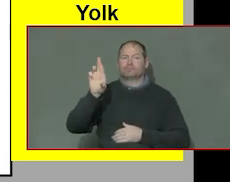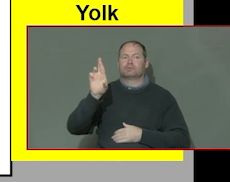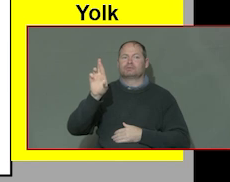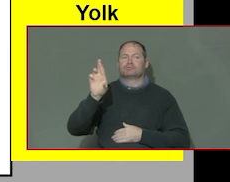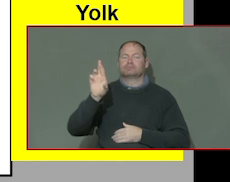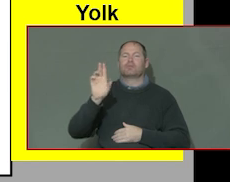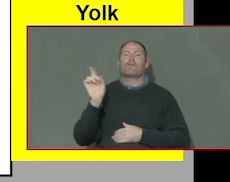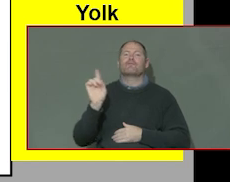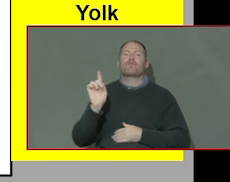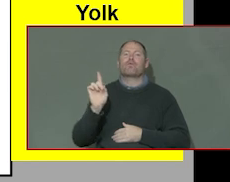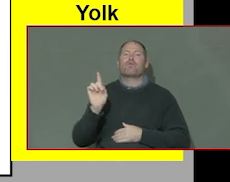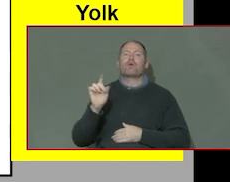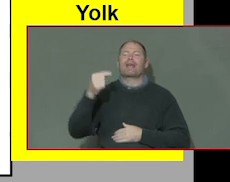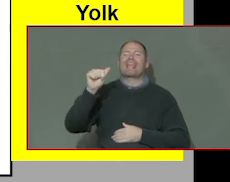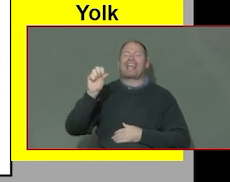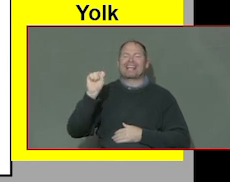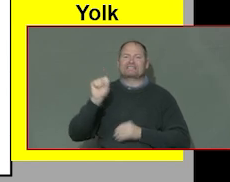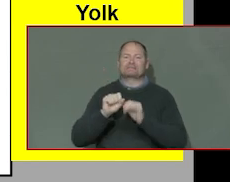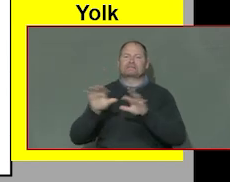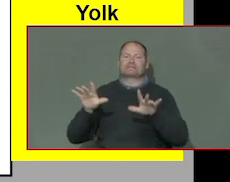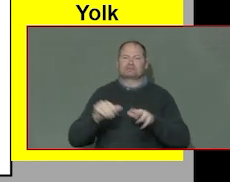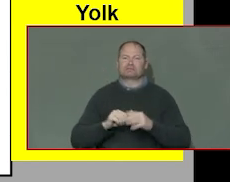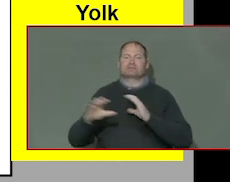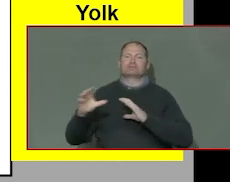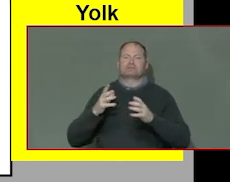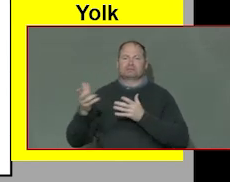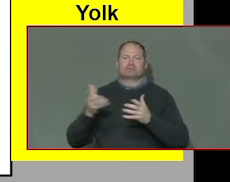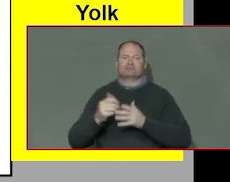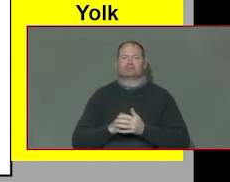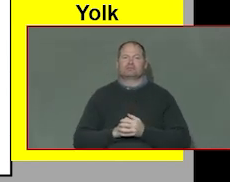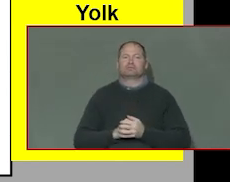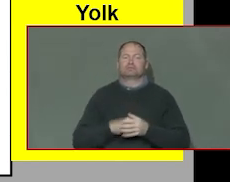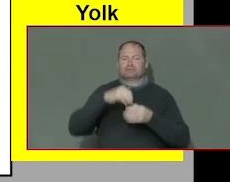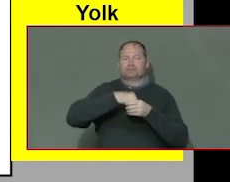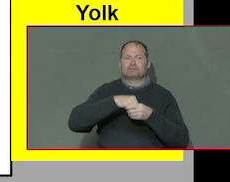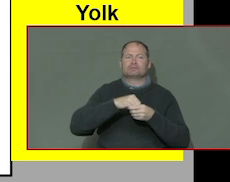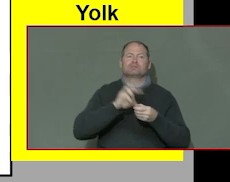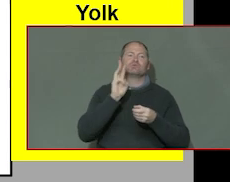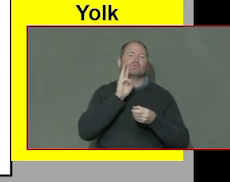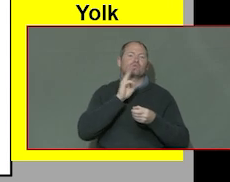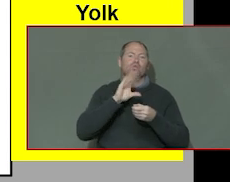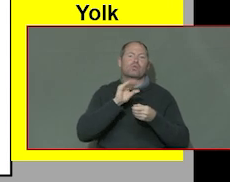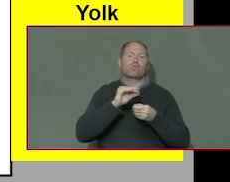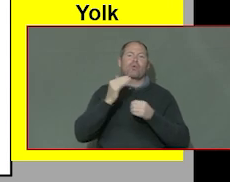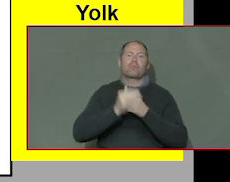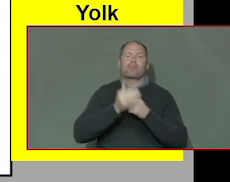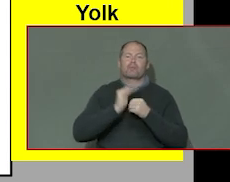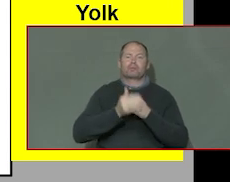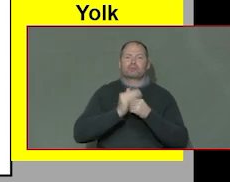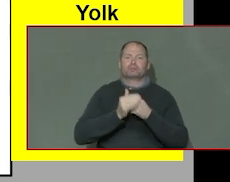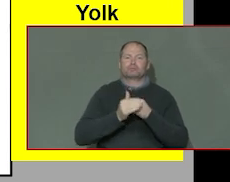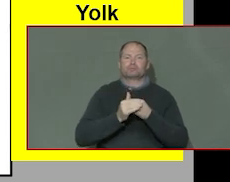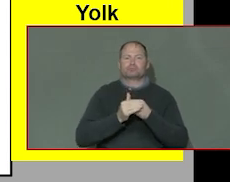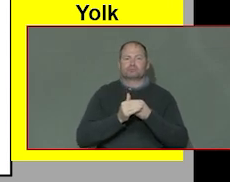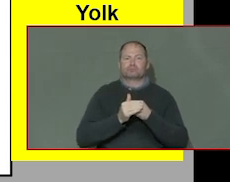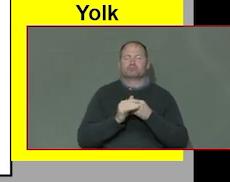That's it. The amnion has fluid inside. Fluid is always for protection, but then